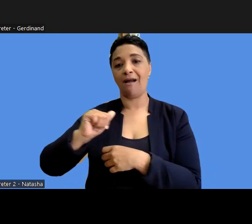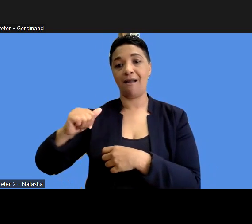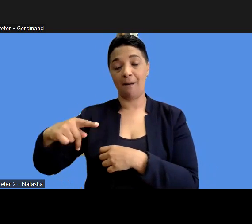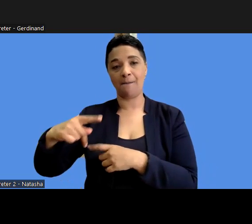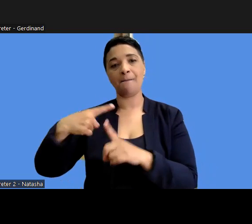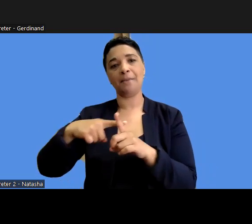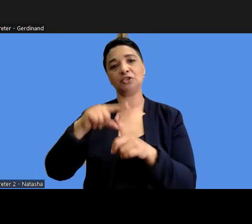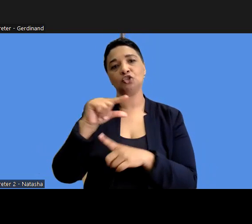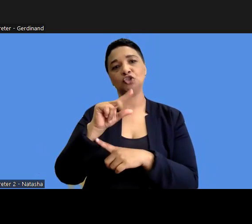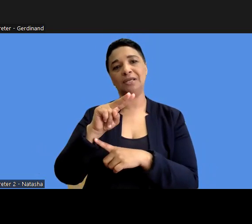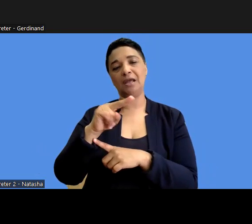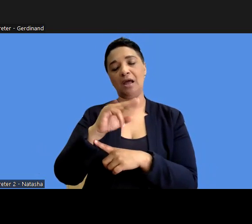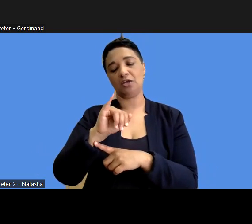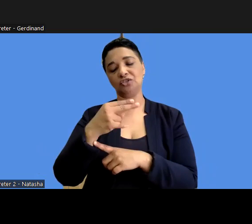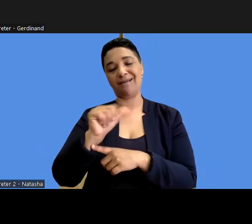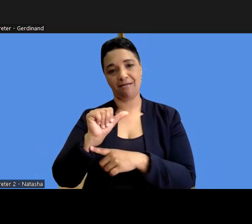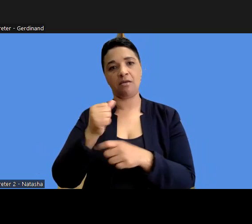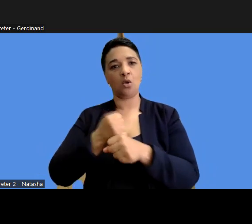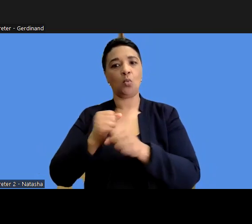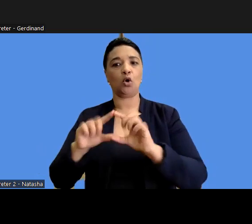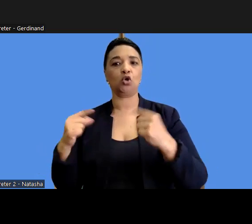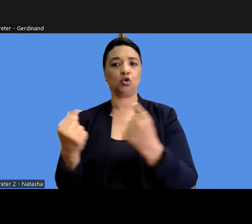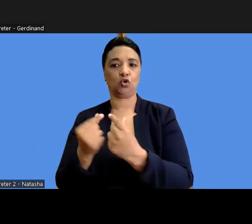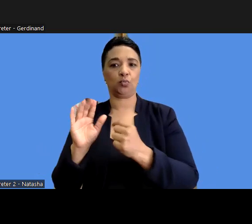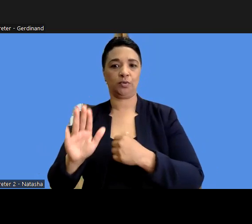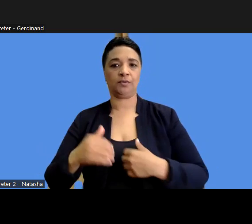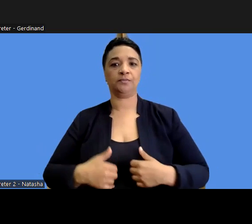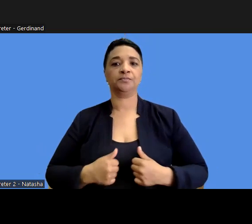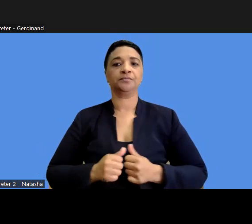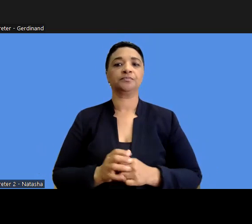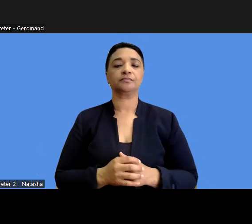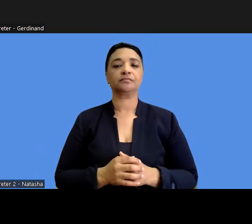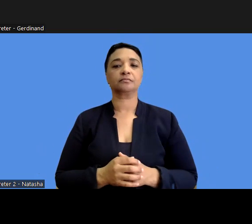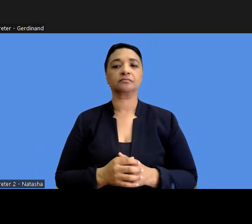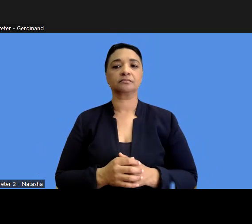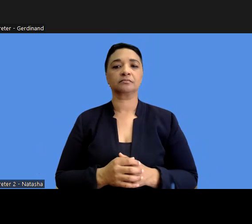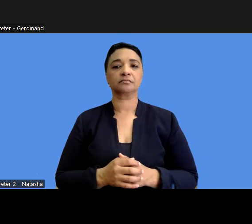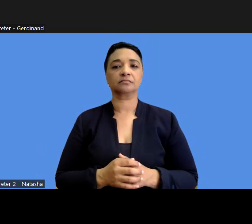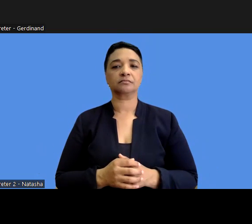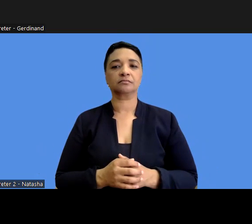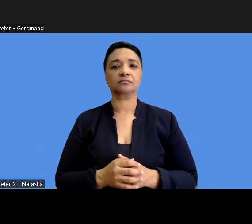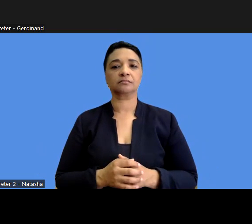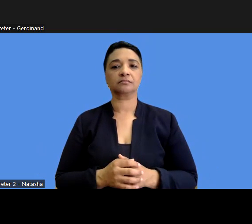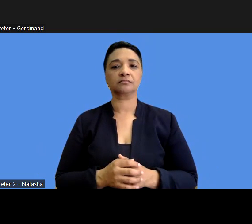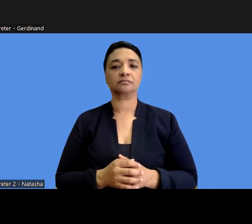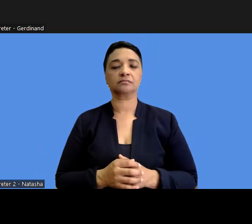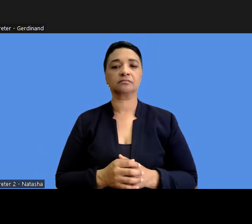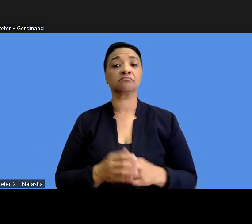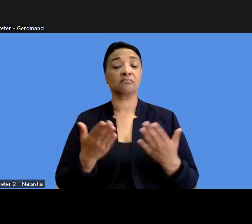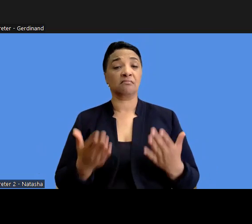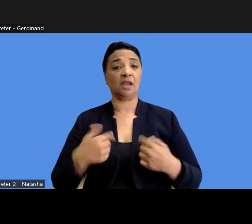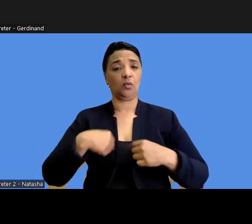disability inclusion to cluster working group, and youth working group, and cash working